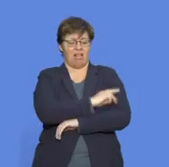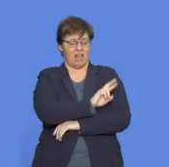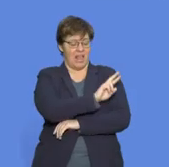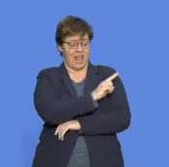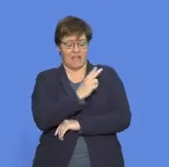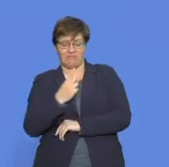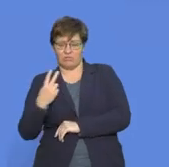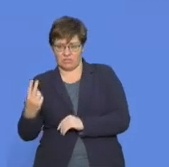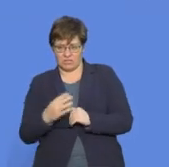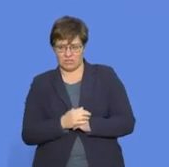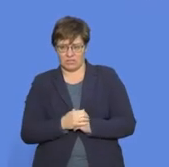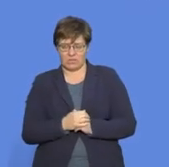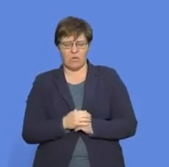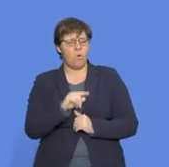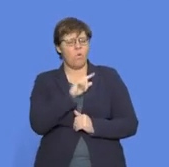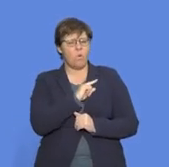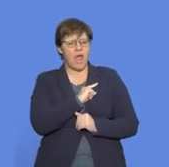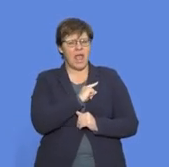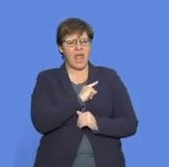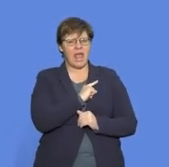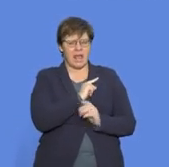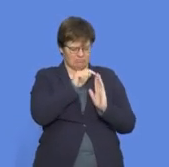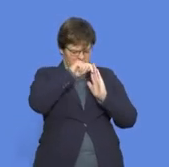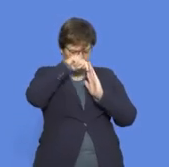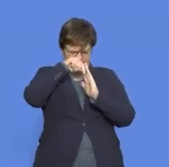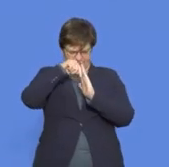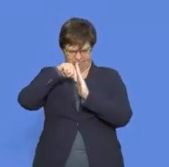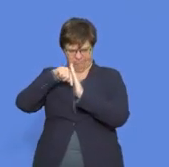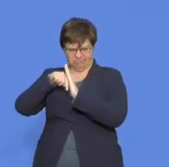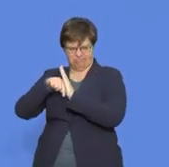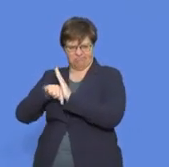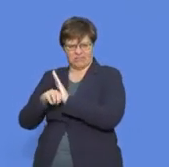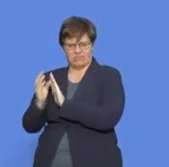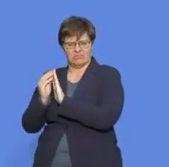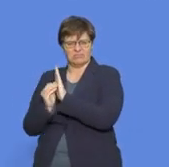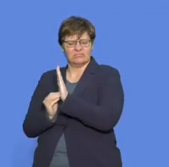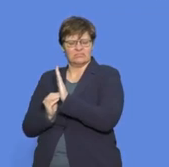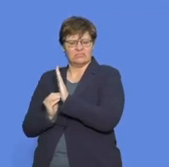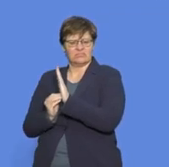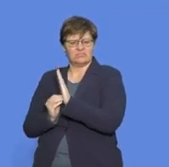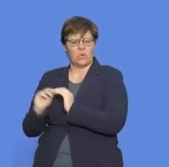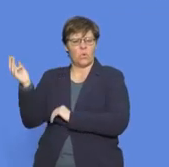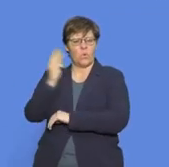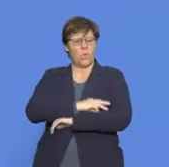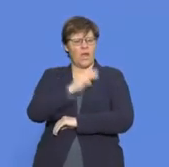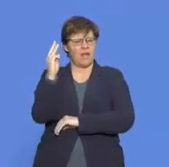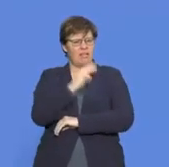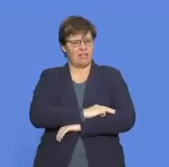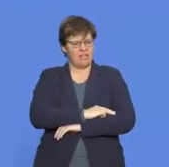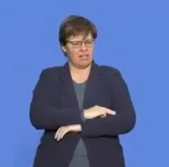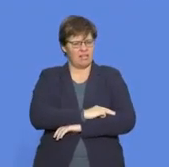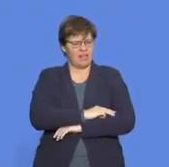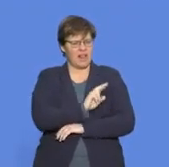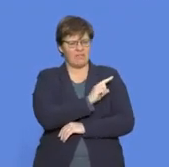evolution. And the reason why we have such a comprehensive record of whale evolution is because